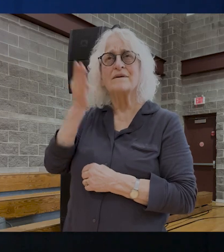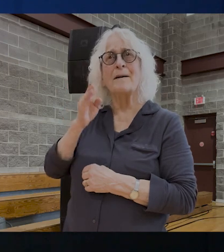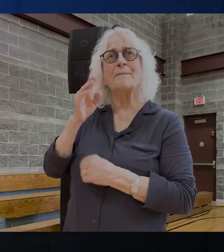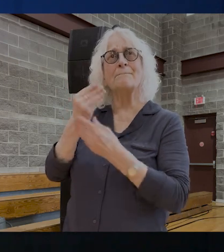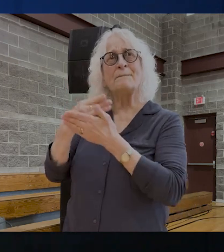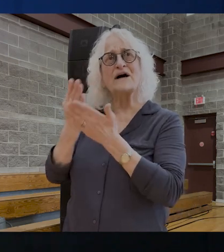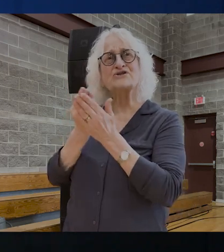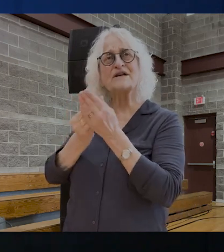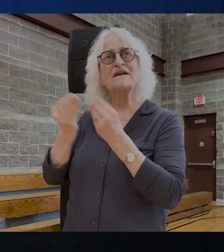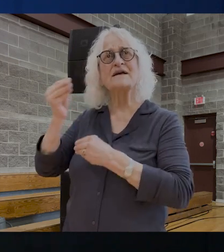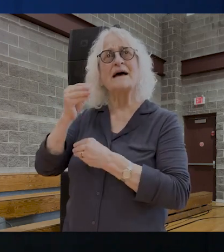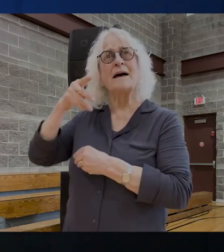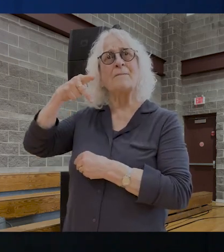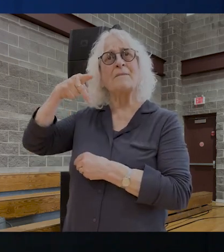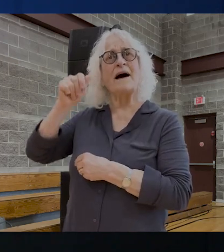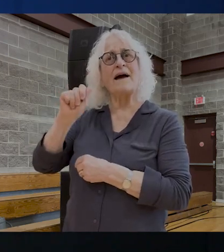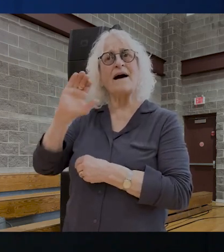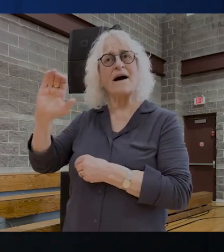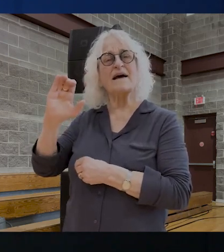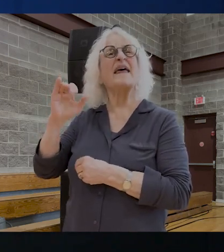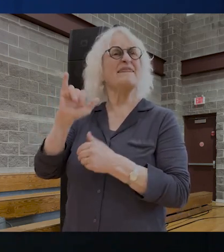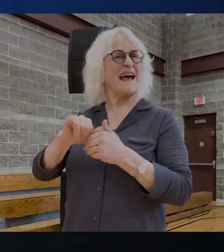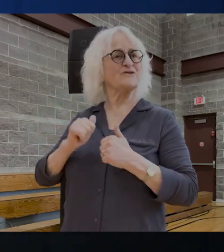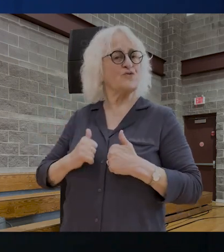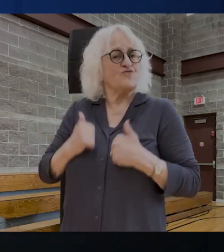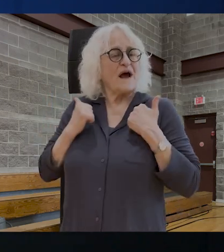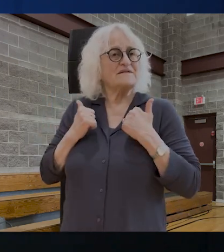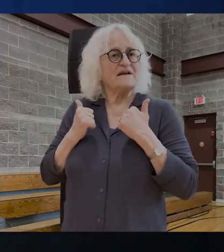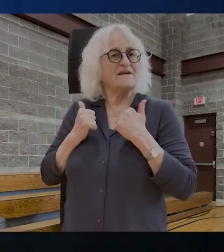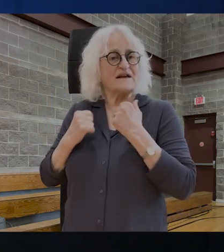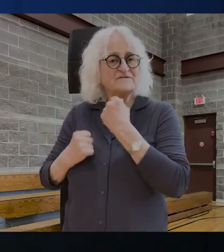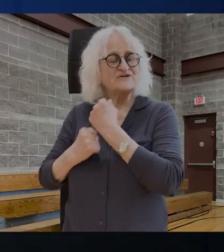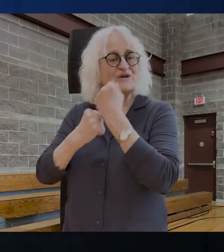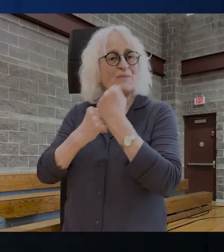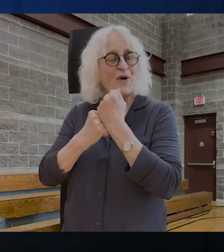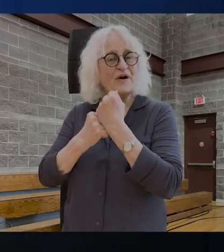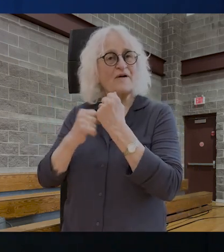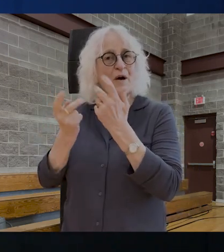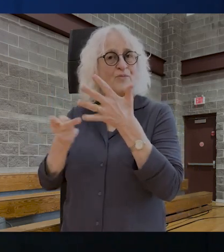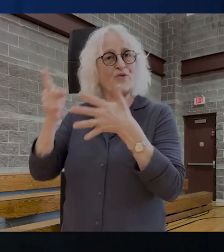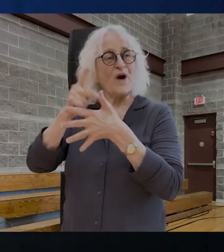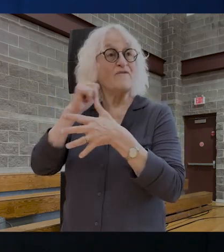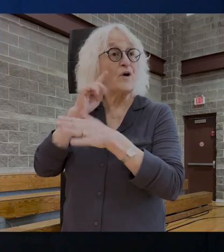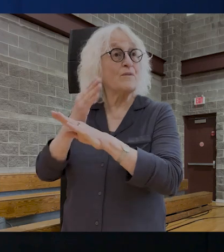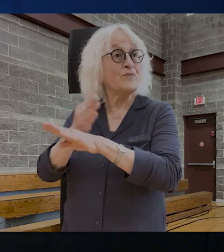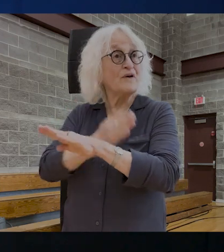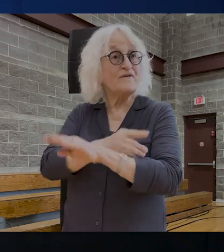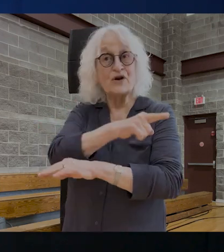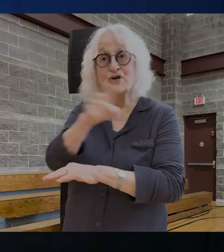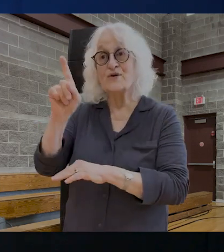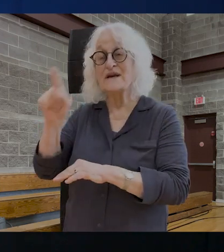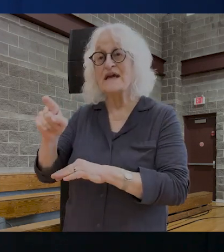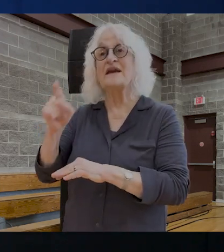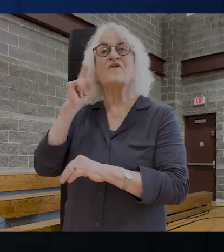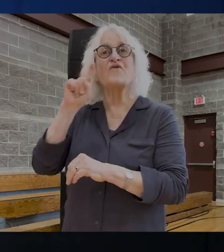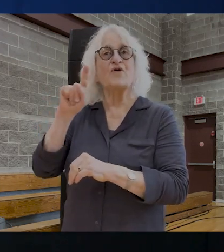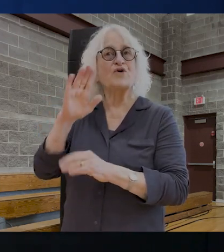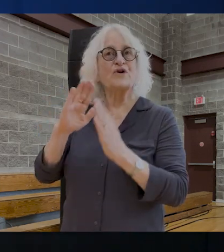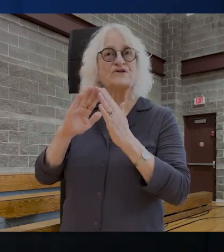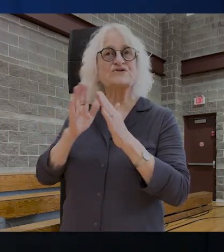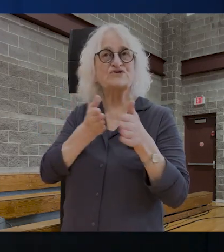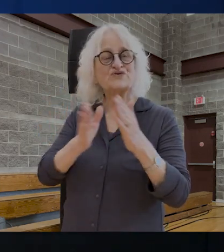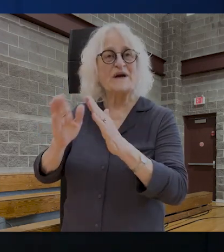kcmo.org/budget. PIAC is a resident-driven priority for improvements you need in your streets, curbs,